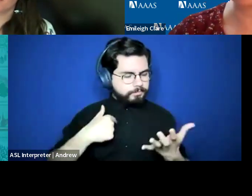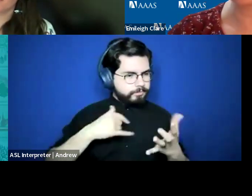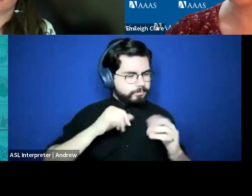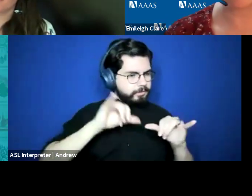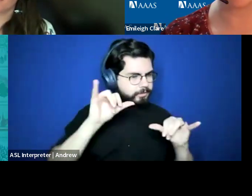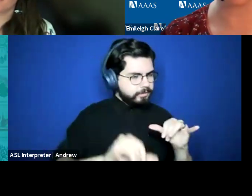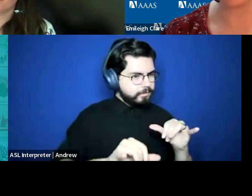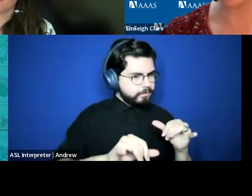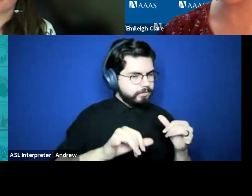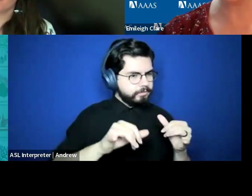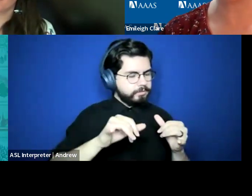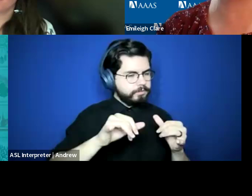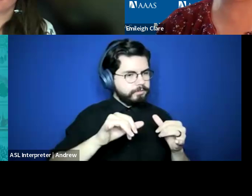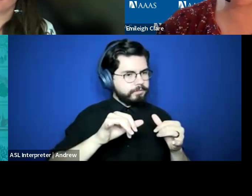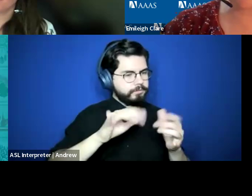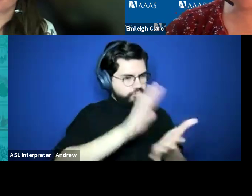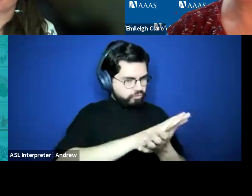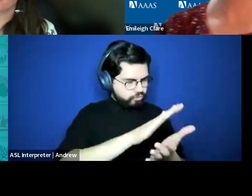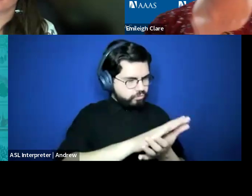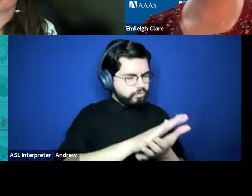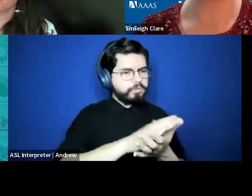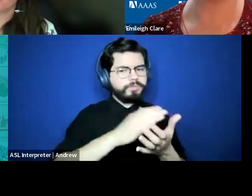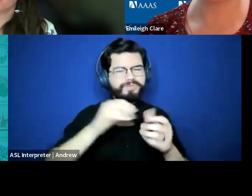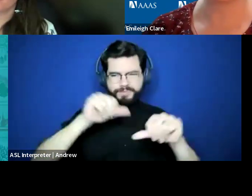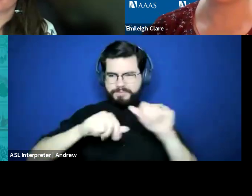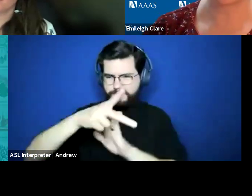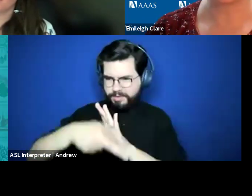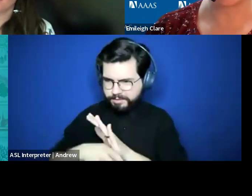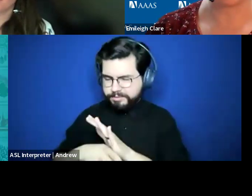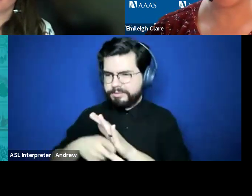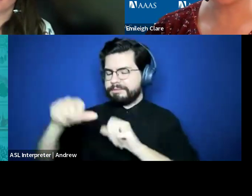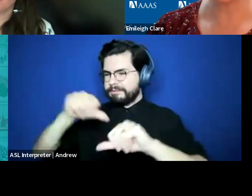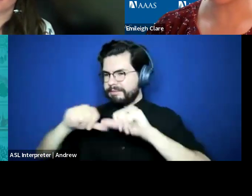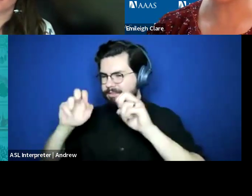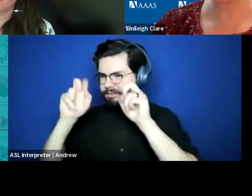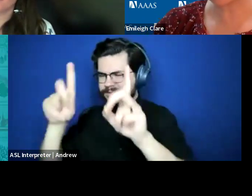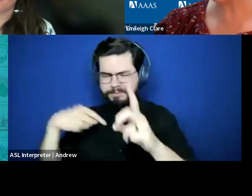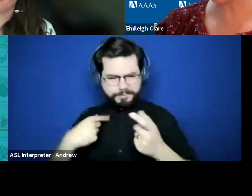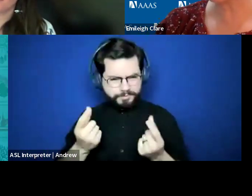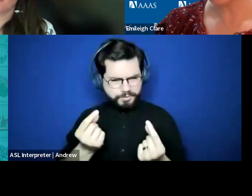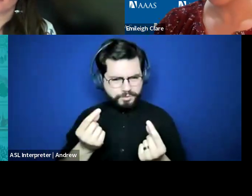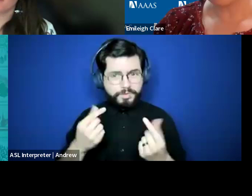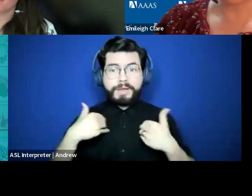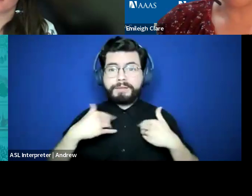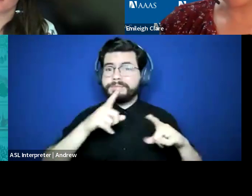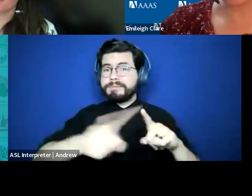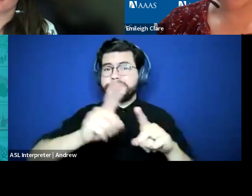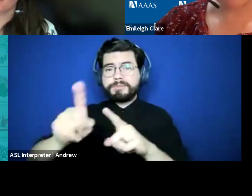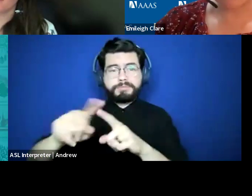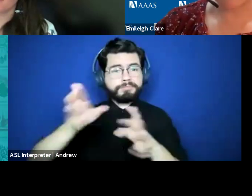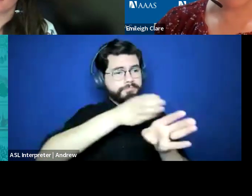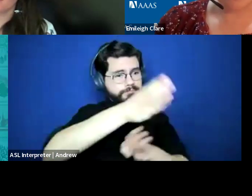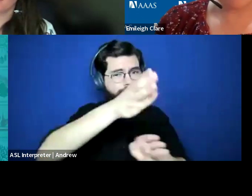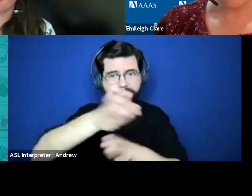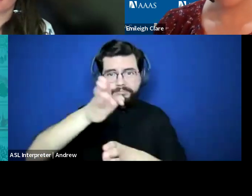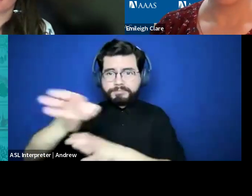science policy or science communication or science education, there's many different science industry or somewhere else that's maybe related or